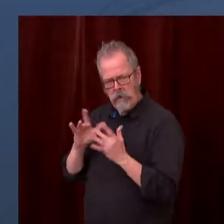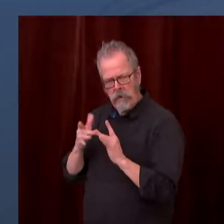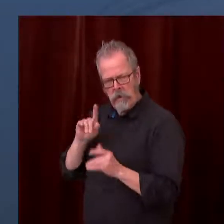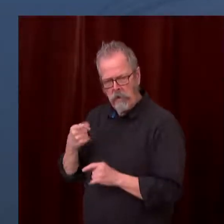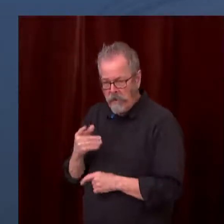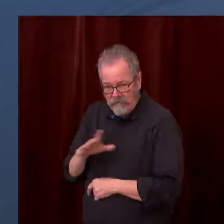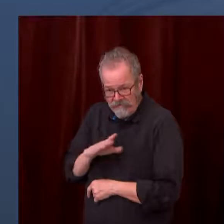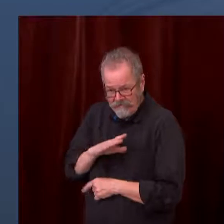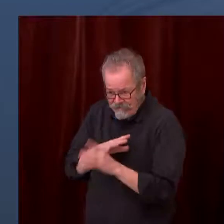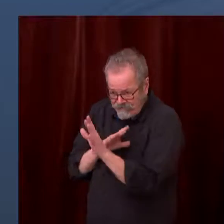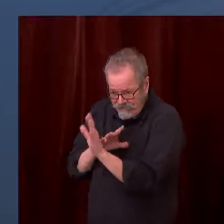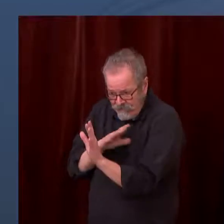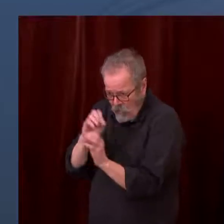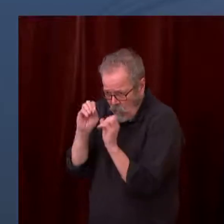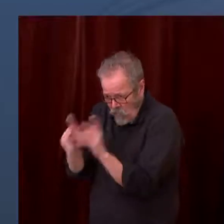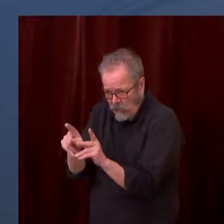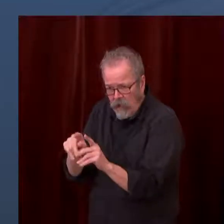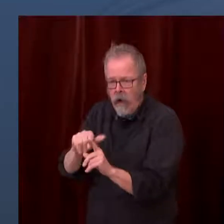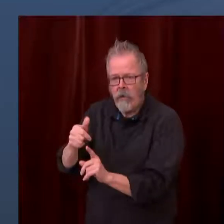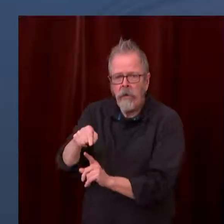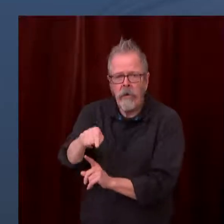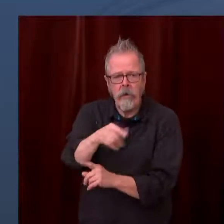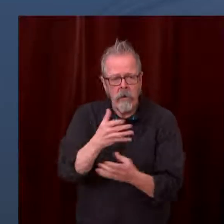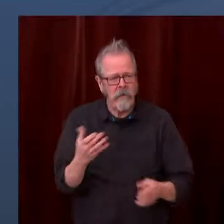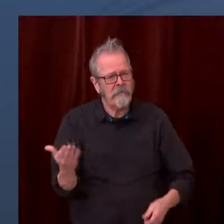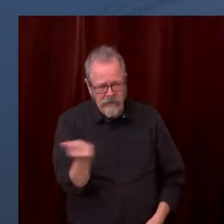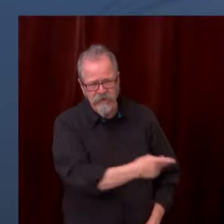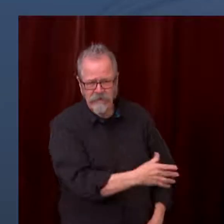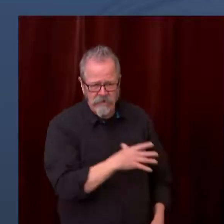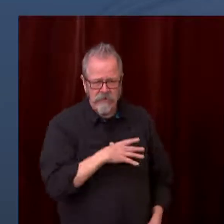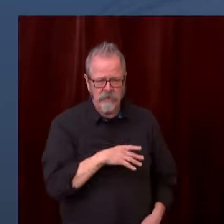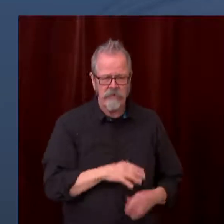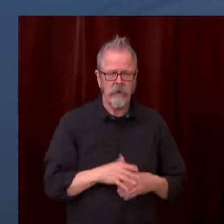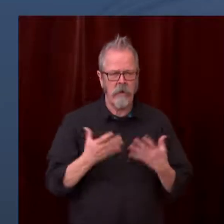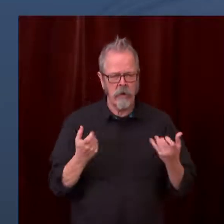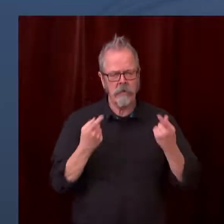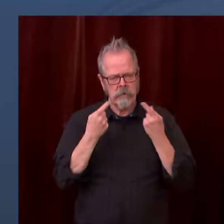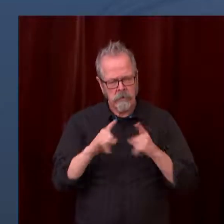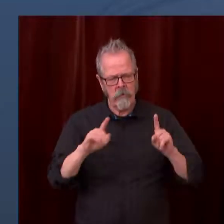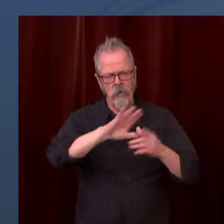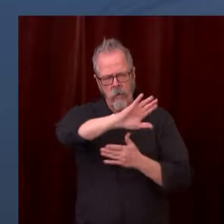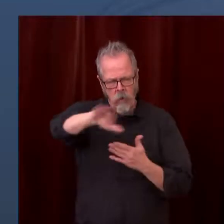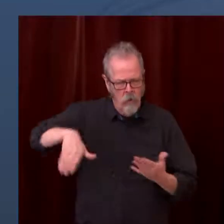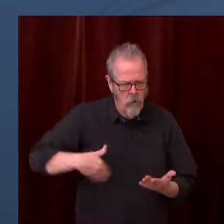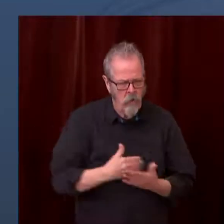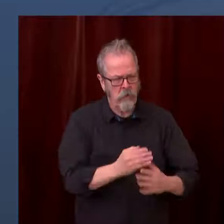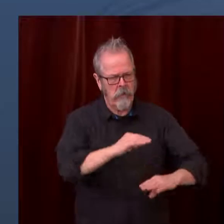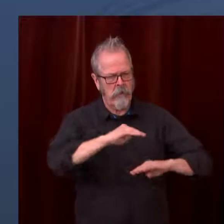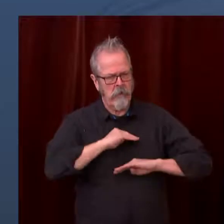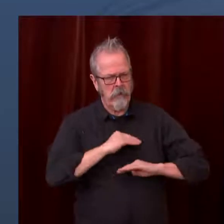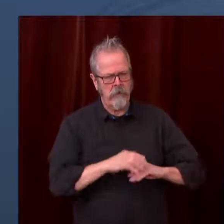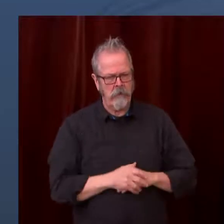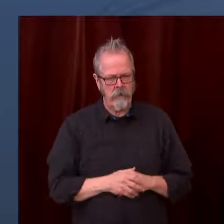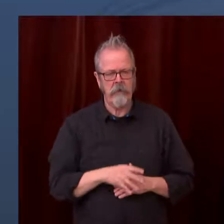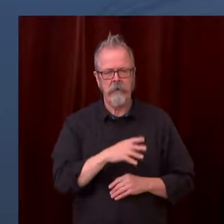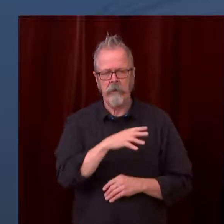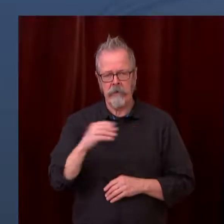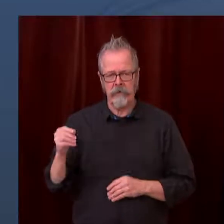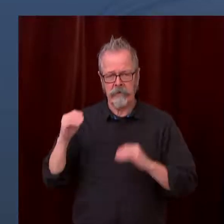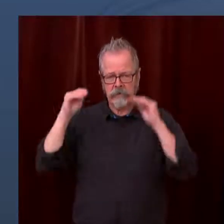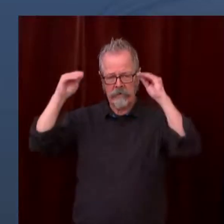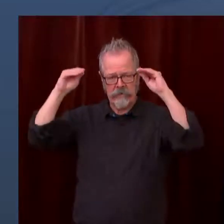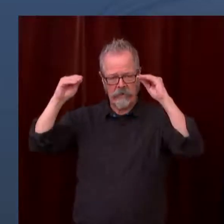done safely for teachers. And I want to take just a moment to talk about this because this is central to this situation. It